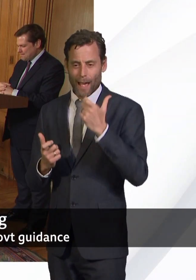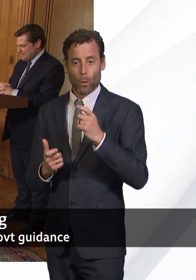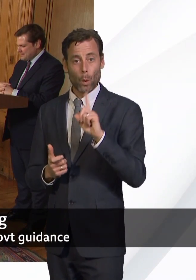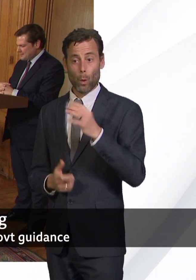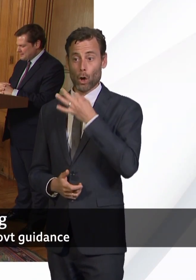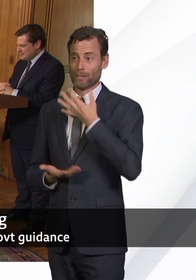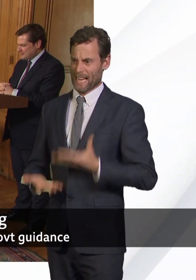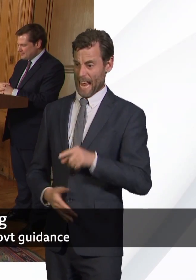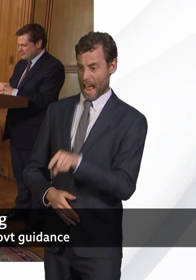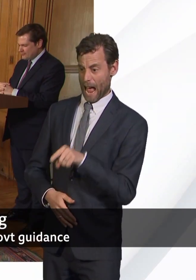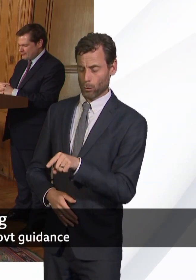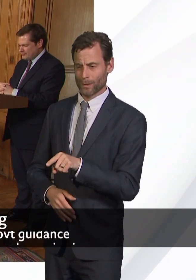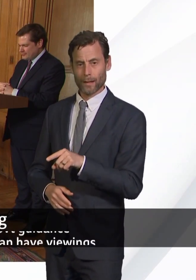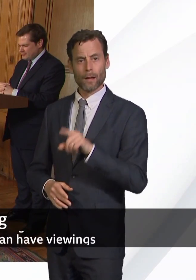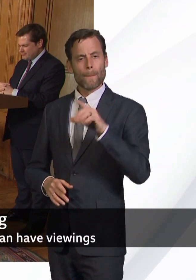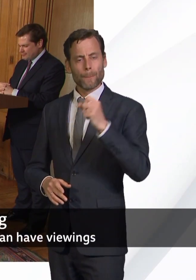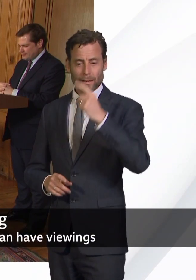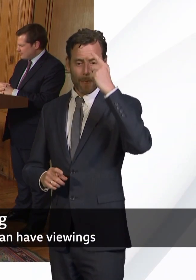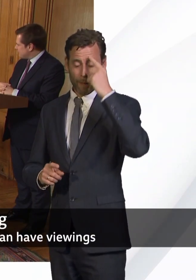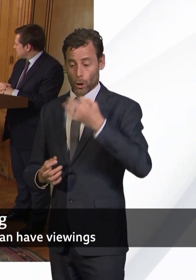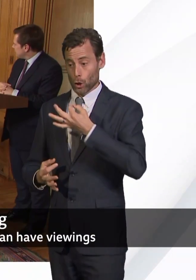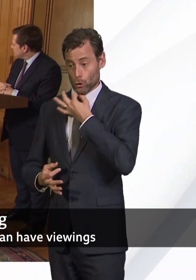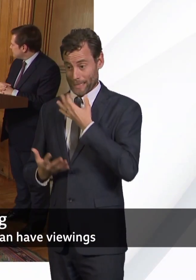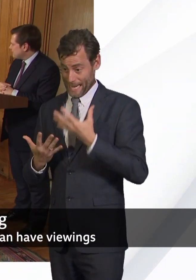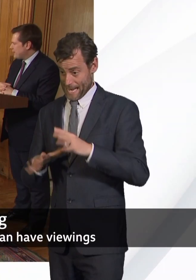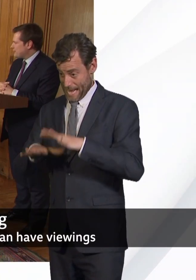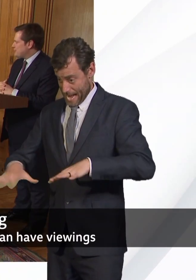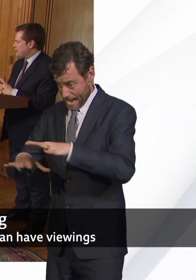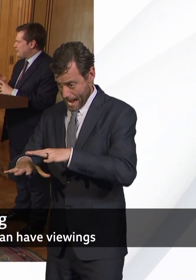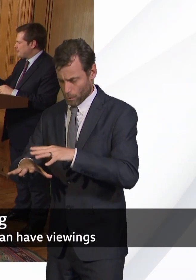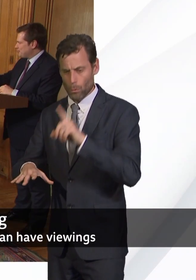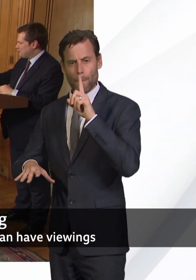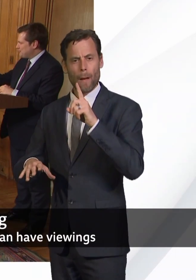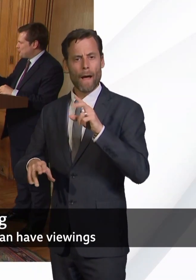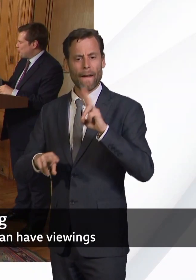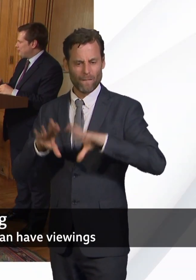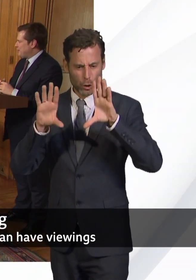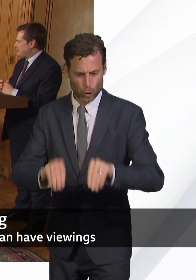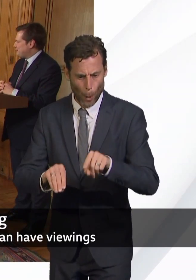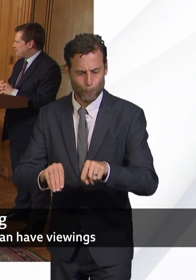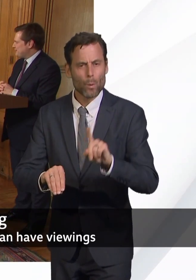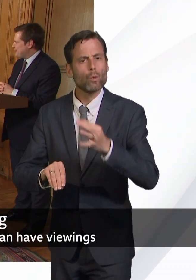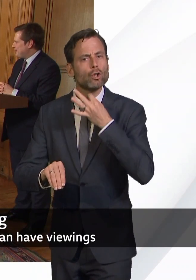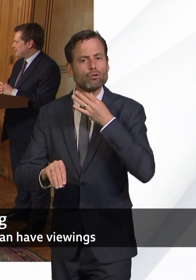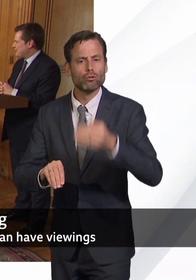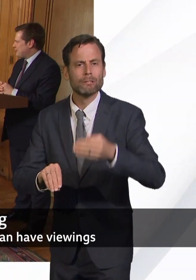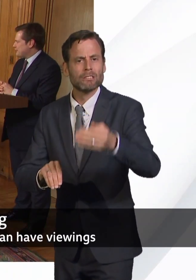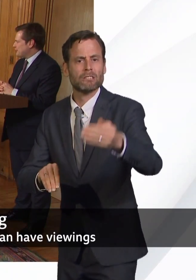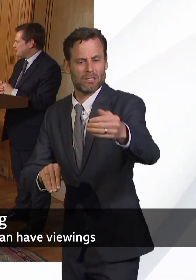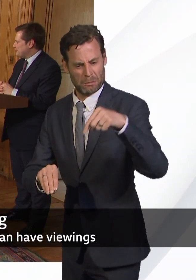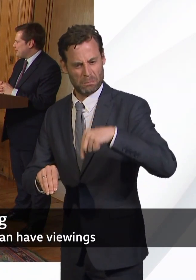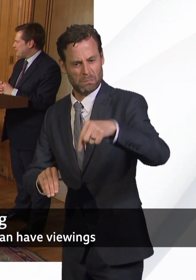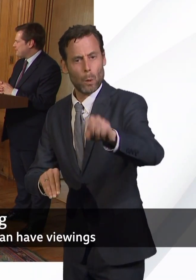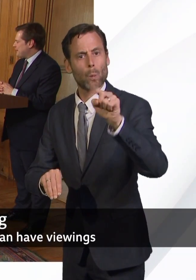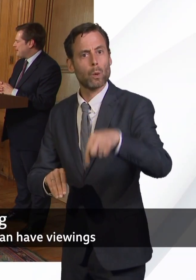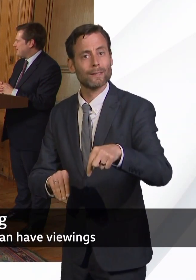now, but balancing those with the risks of the child's whole future. Thanks, Jenny. Does that comprehensive answer from Jenny answer your question, Gordon,